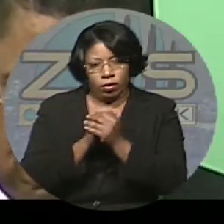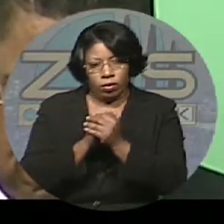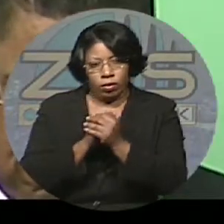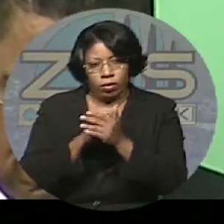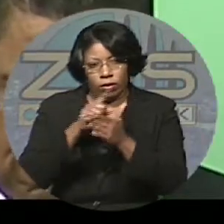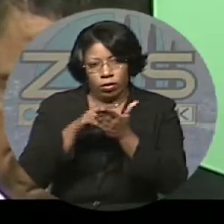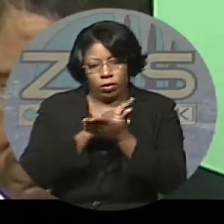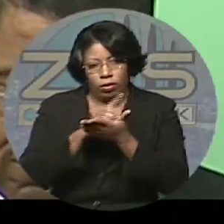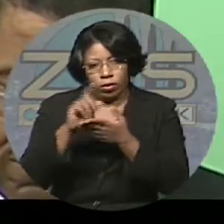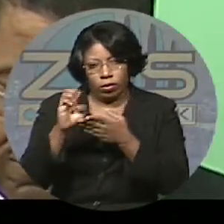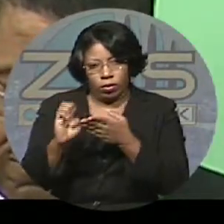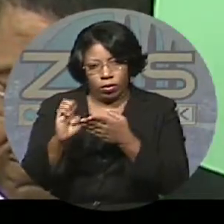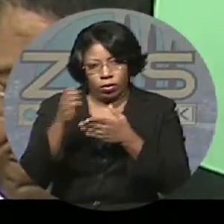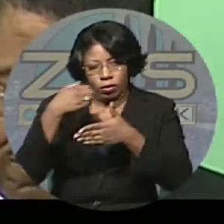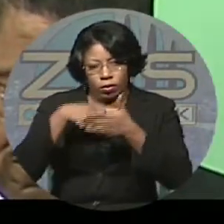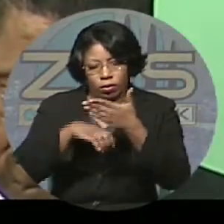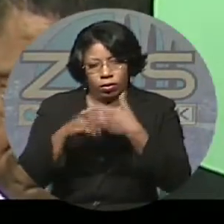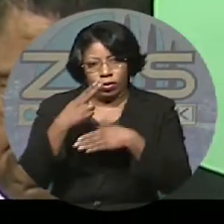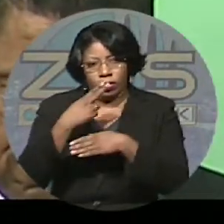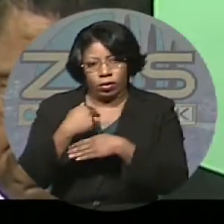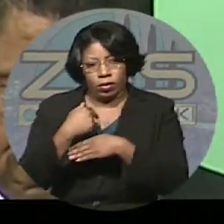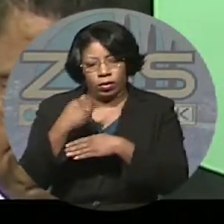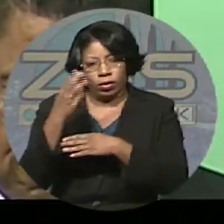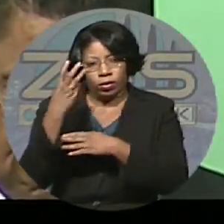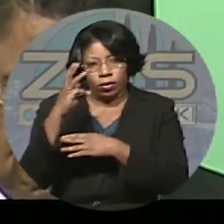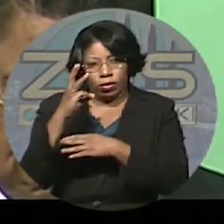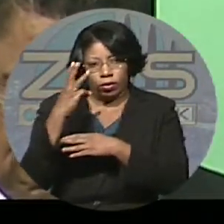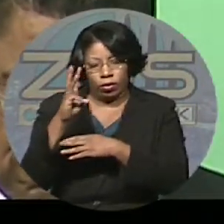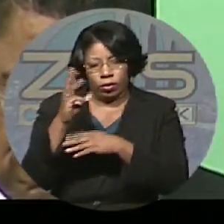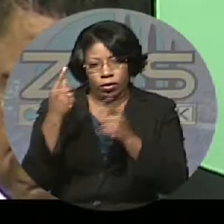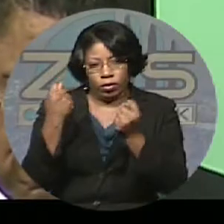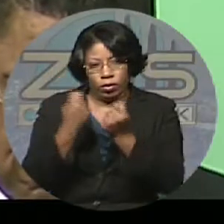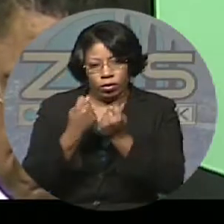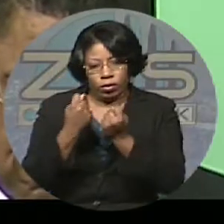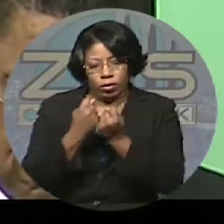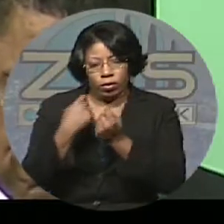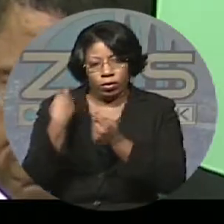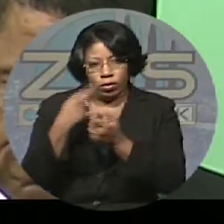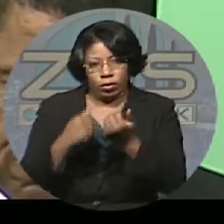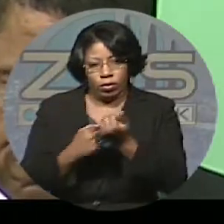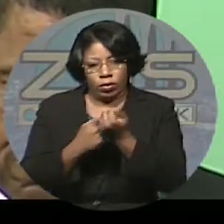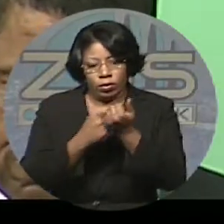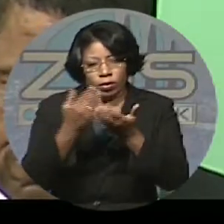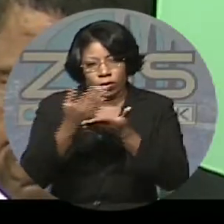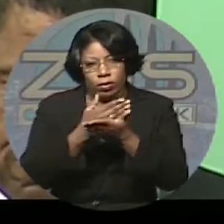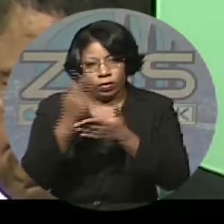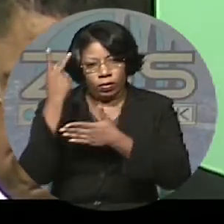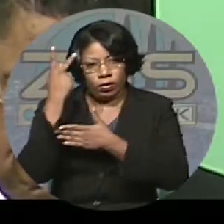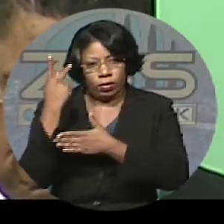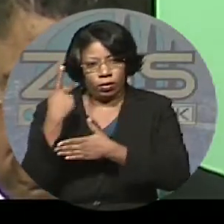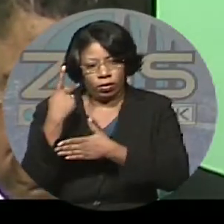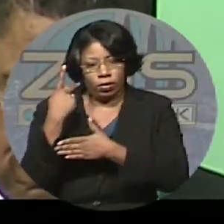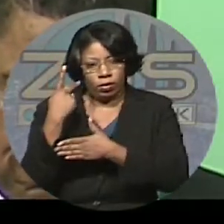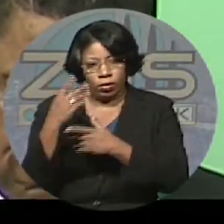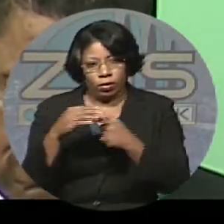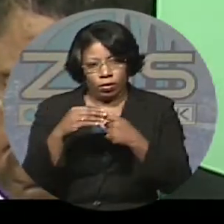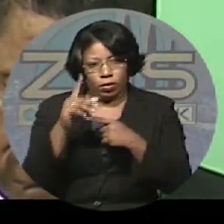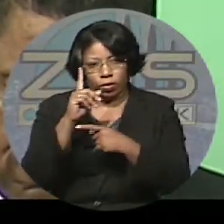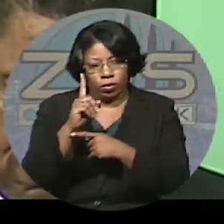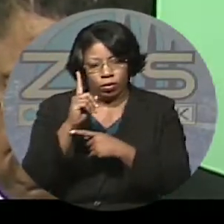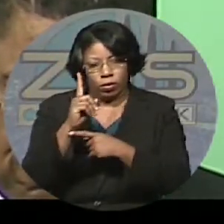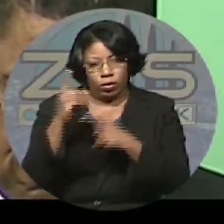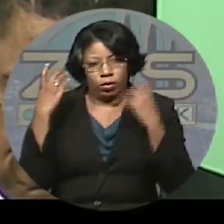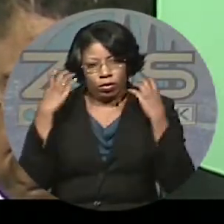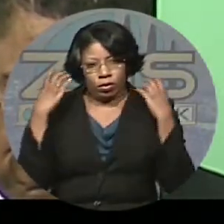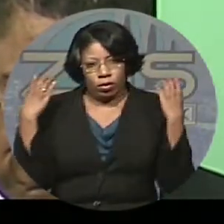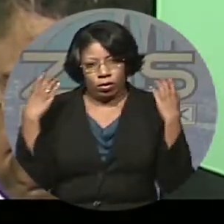And this weekend, as they enter the Sweet 16s, we are sponsoring some of their parents, and in particular, one of their